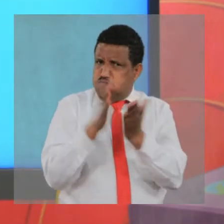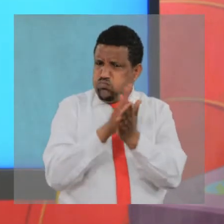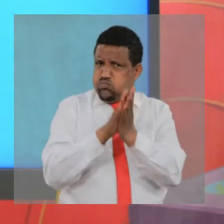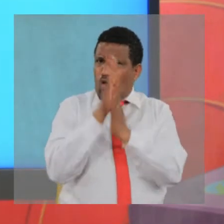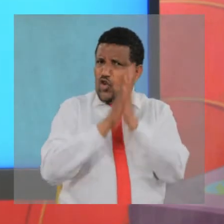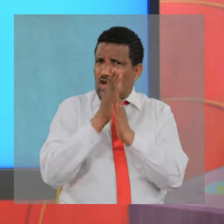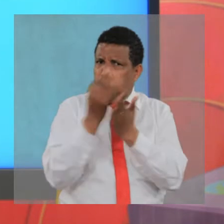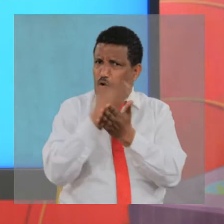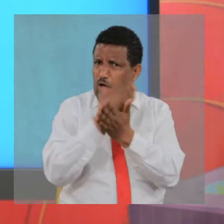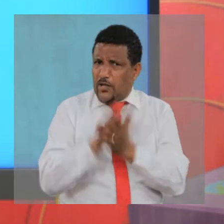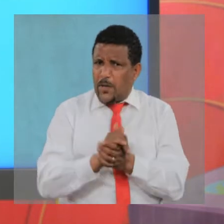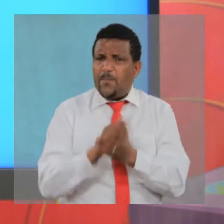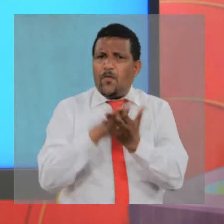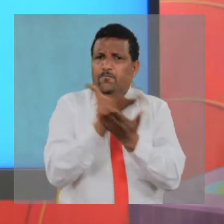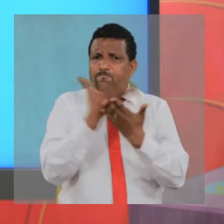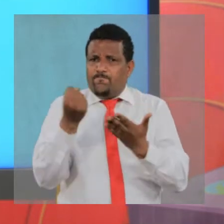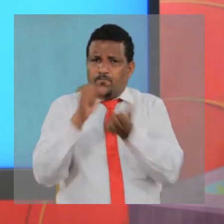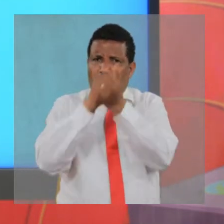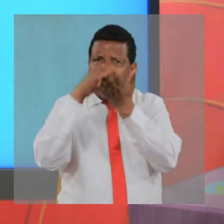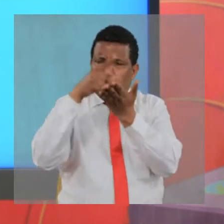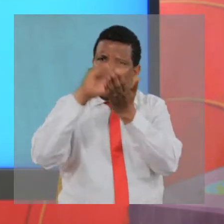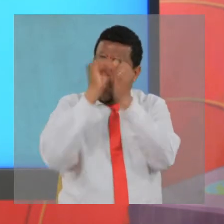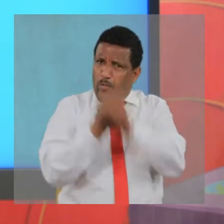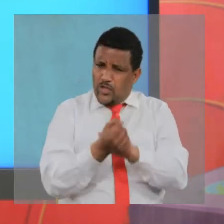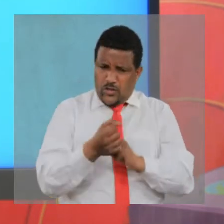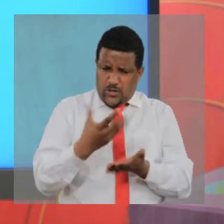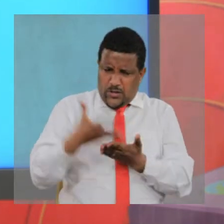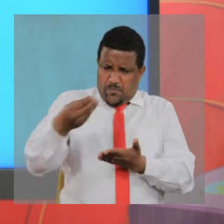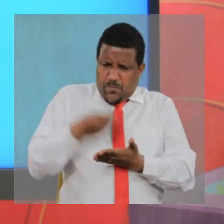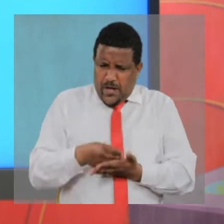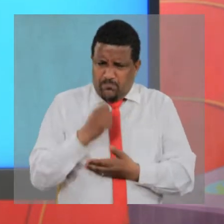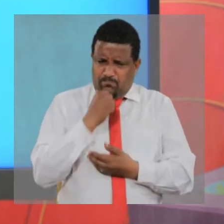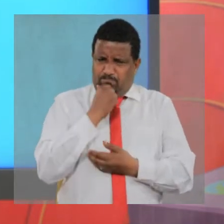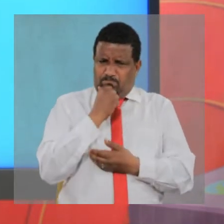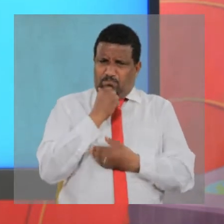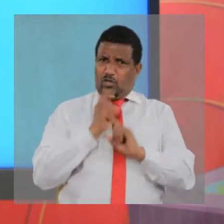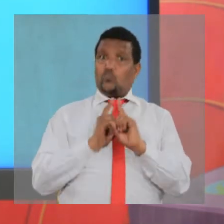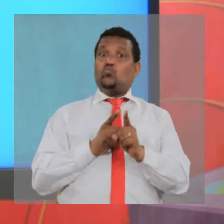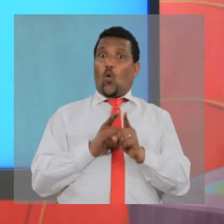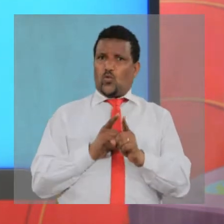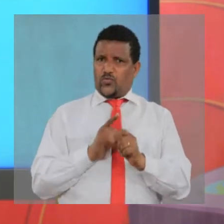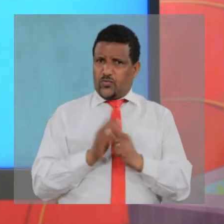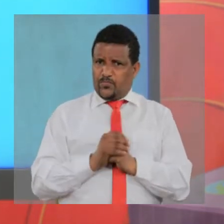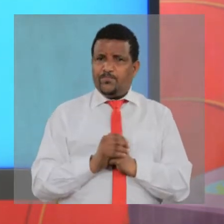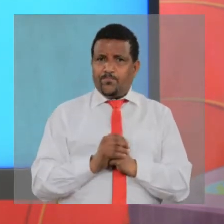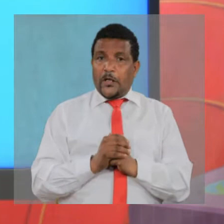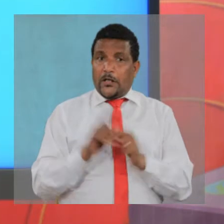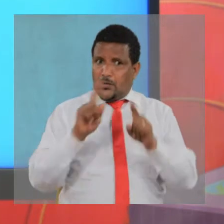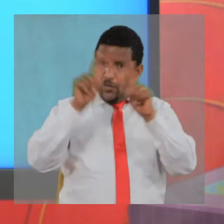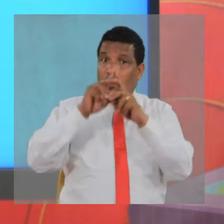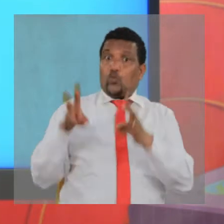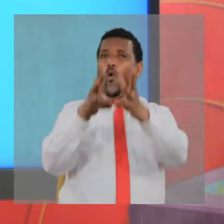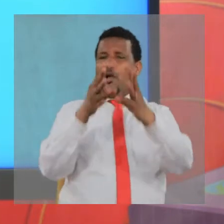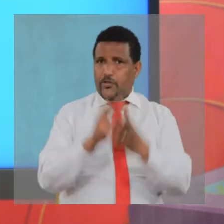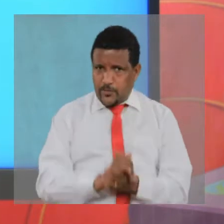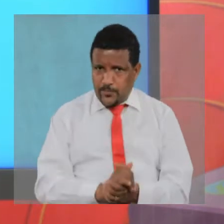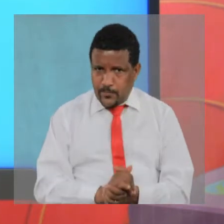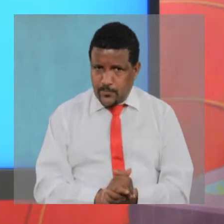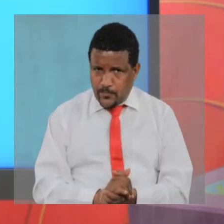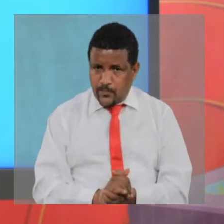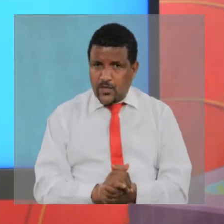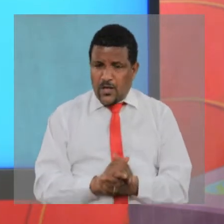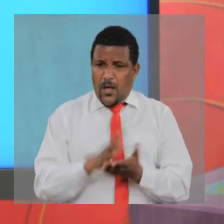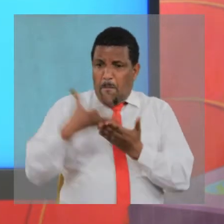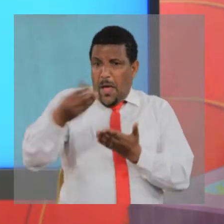of a commodity, then the buyer will respond in different ways. The